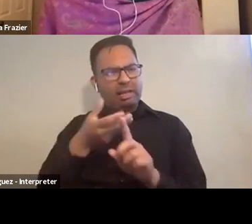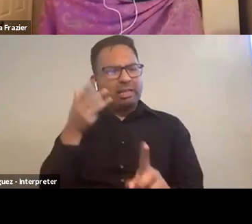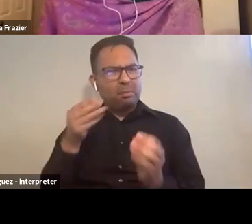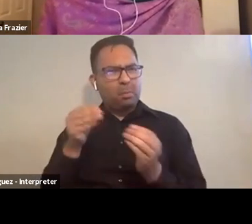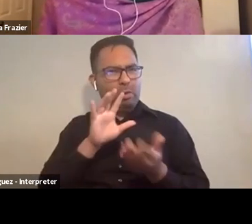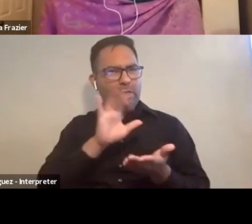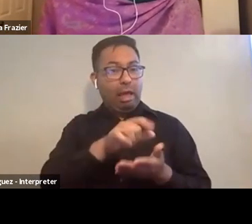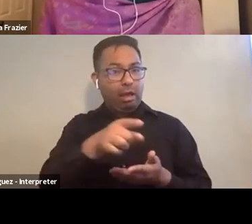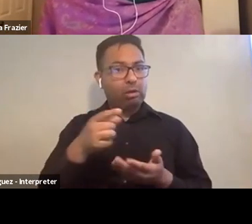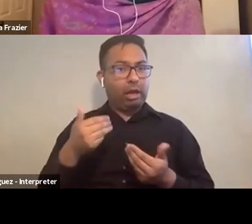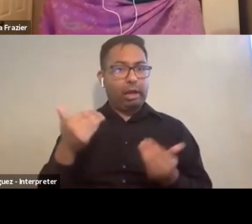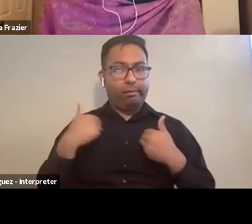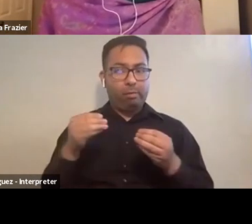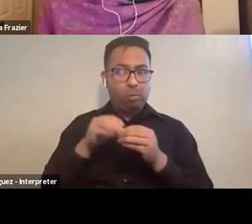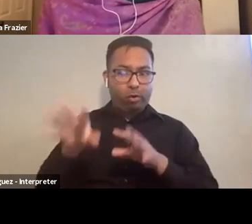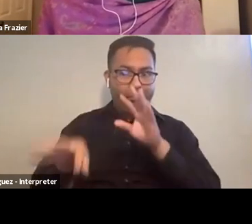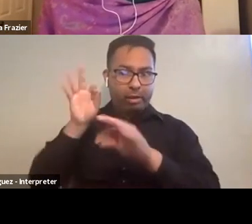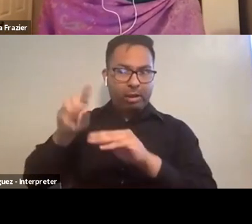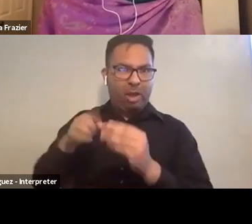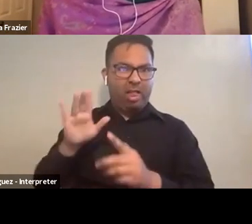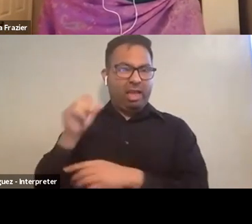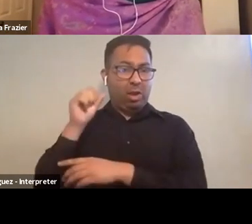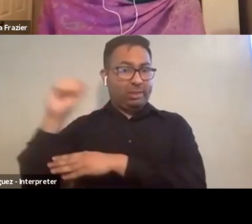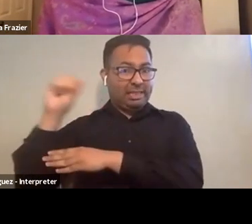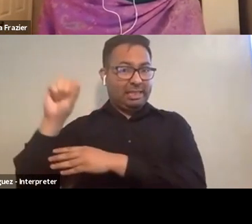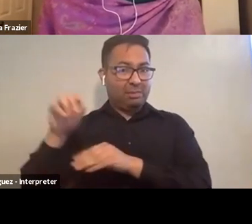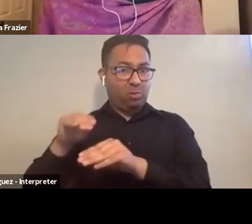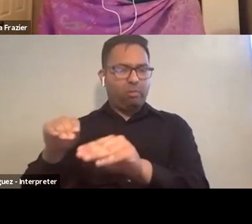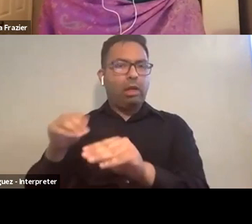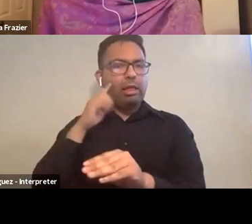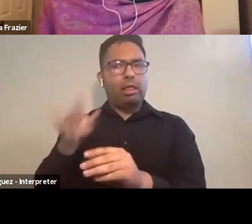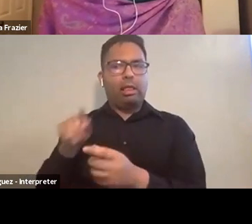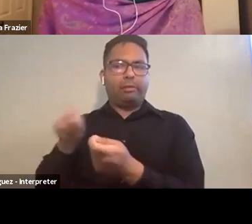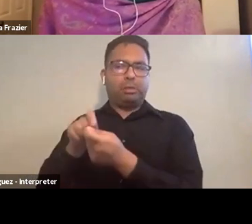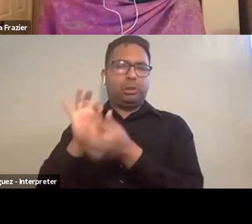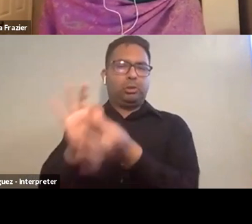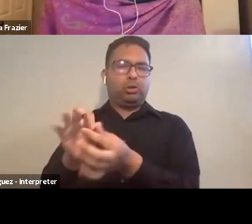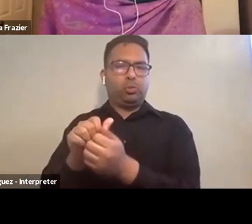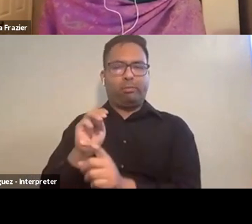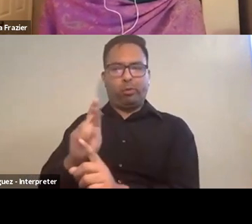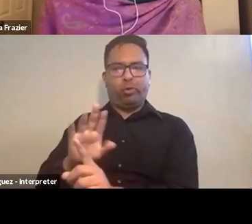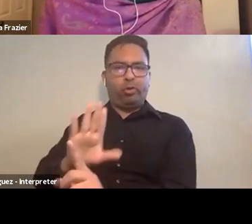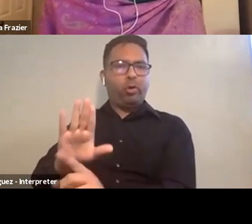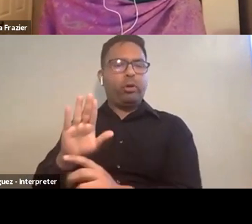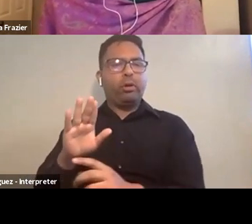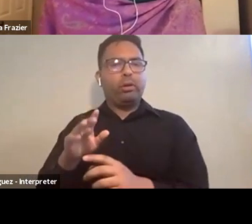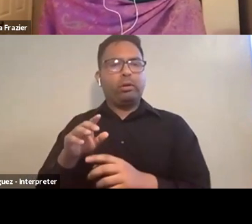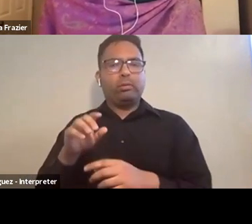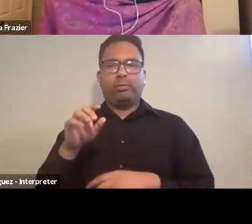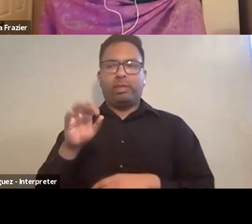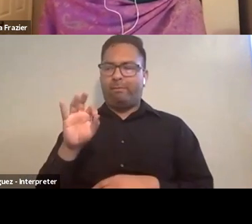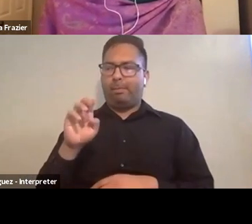findings about this kind of resistance, because it is particular to, I think, to Margaret's particular kind of feminist activism.